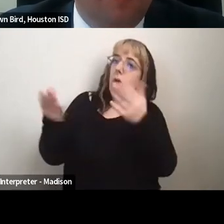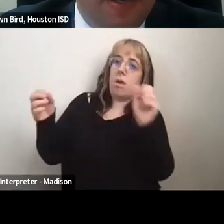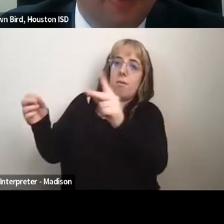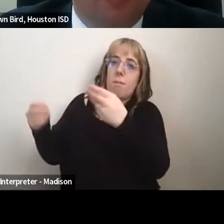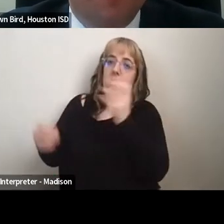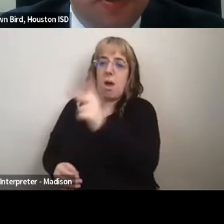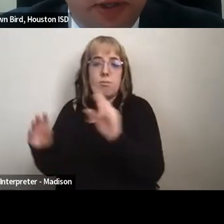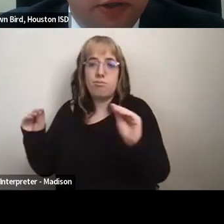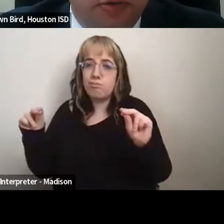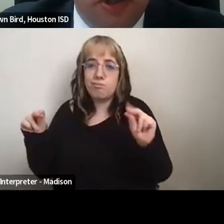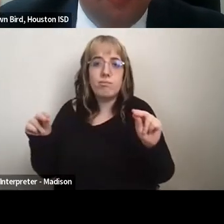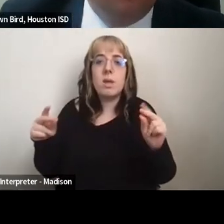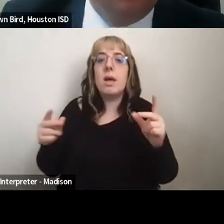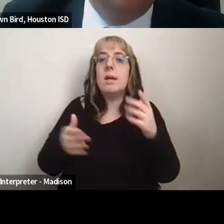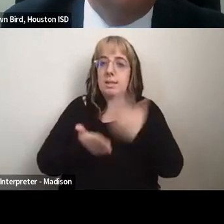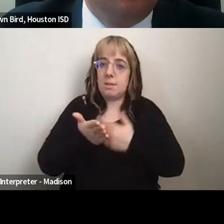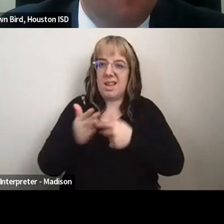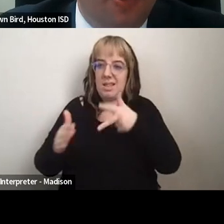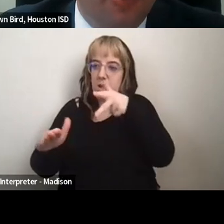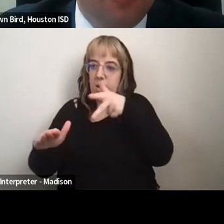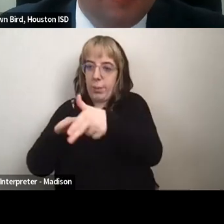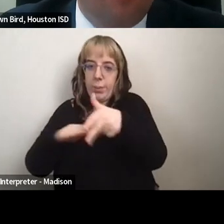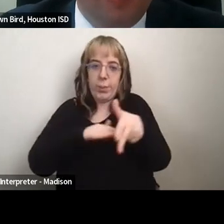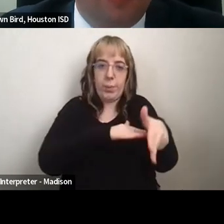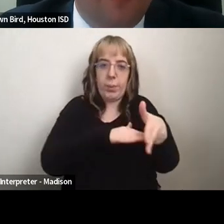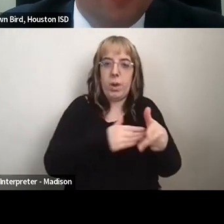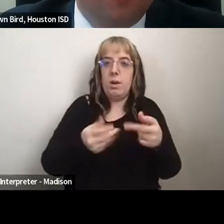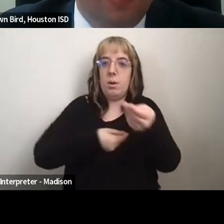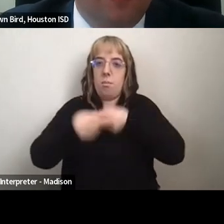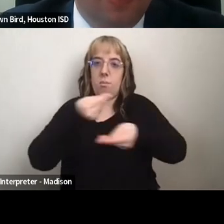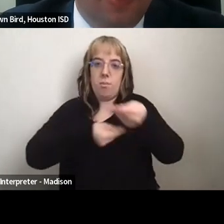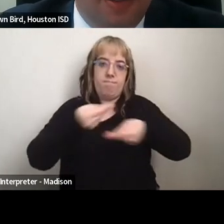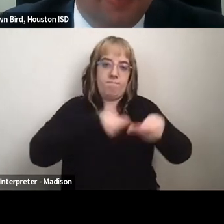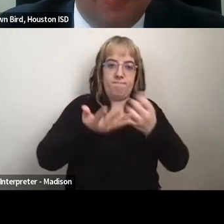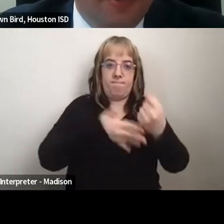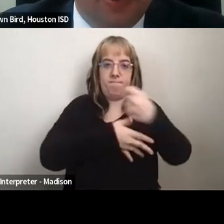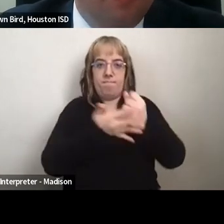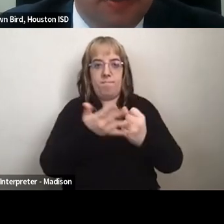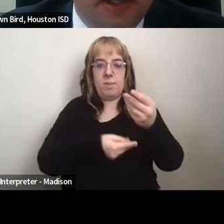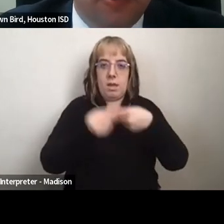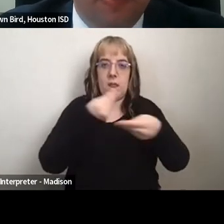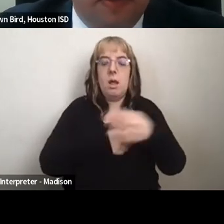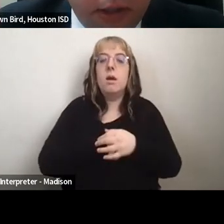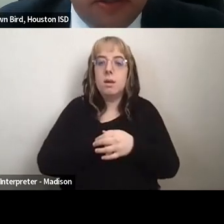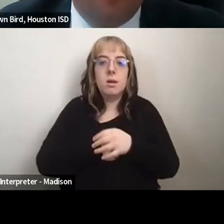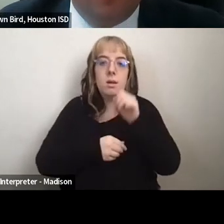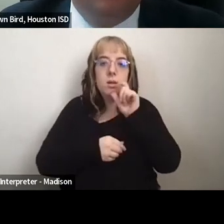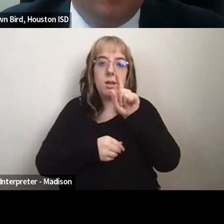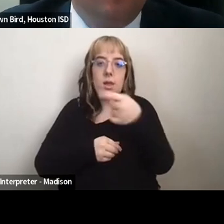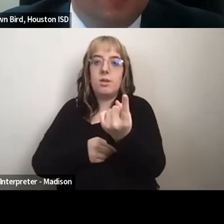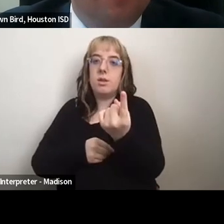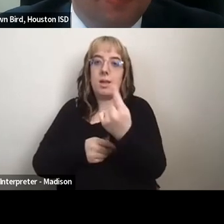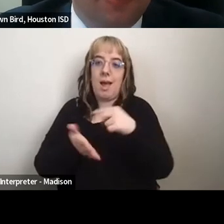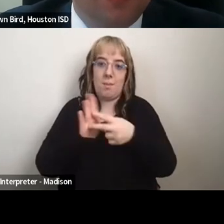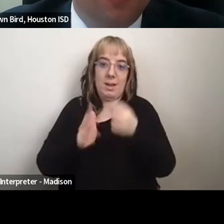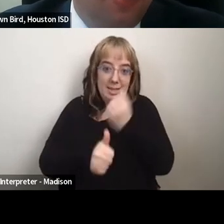had to go back and trim some things so that we can do some other things that were high priority. So that's a regular conversation we have. And it's not just me that gets to make, I mean, this everybody on the